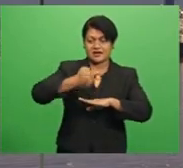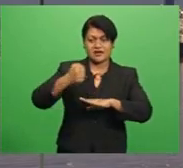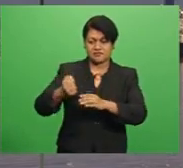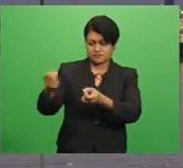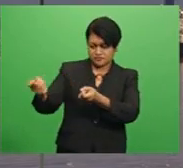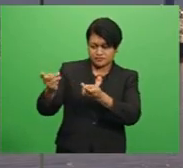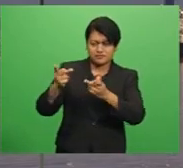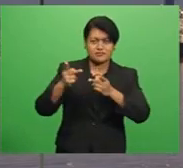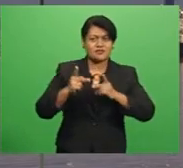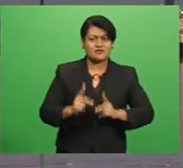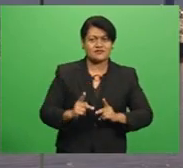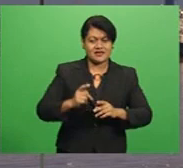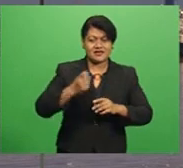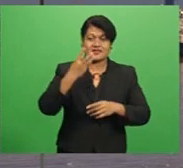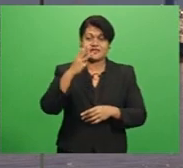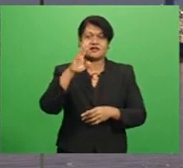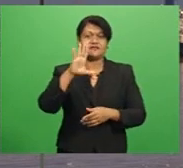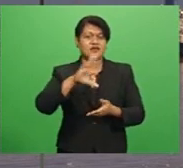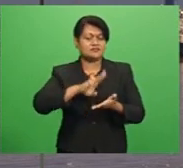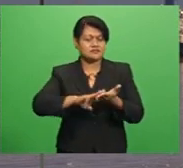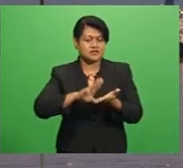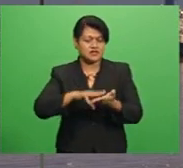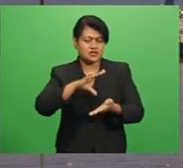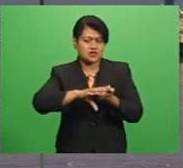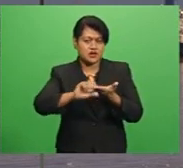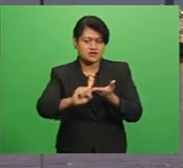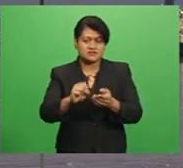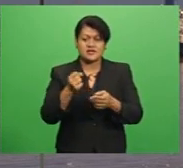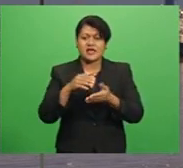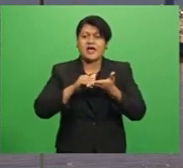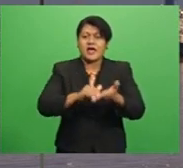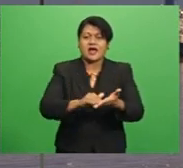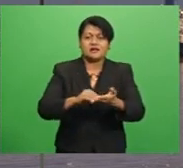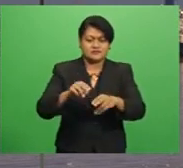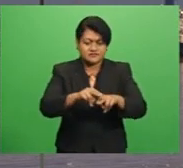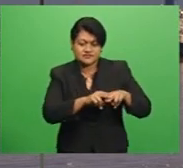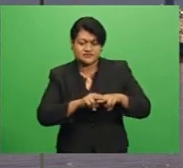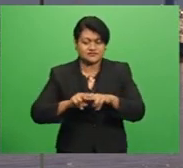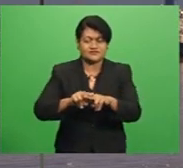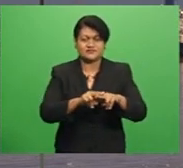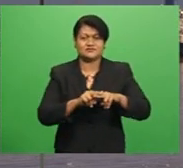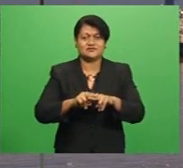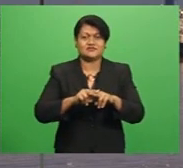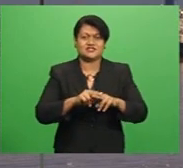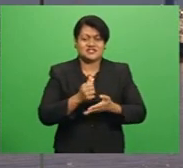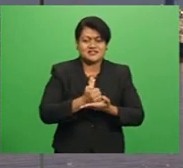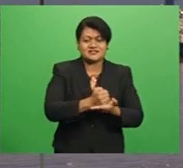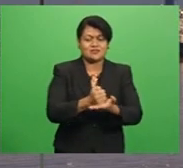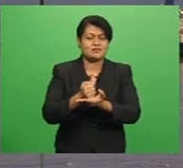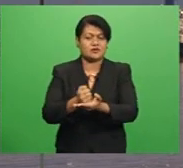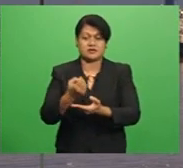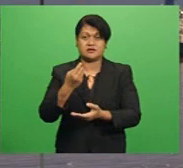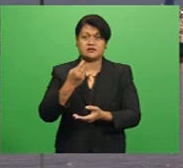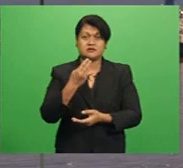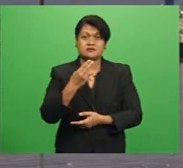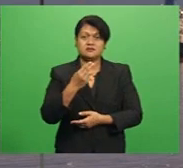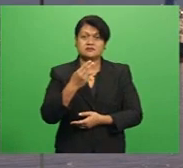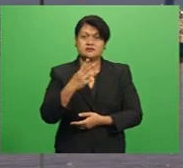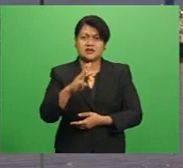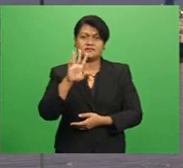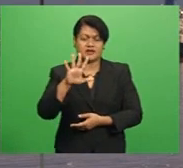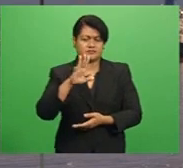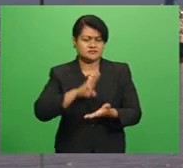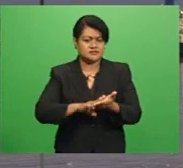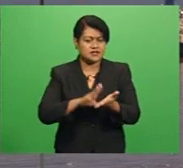than $35 million to help Fiji recover from the impact of COVID-19. $31 million will go towards the poverty